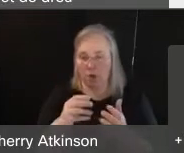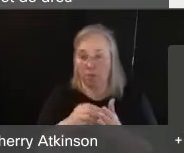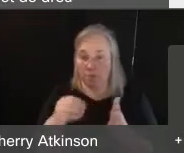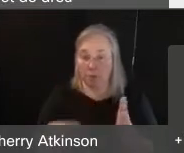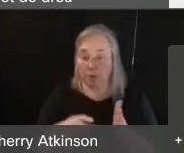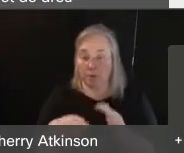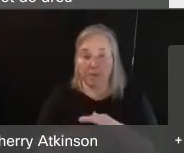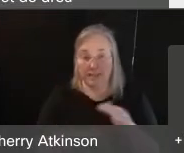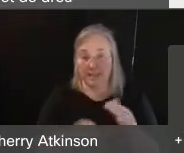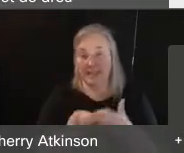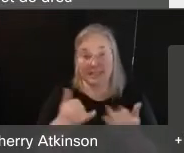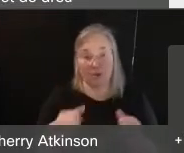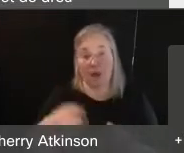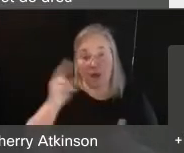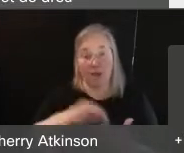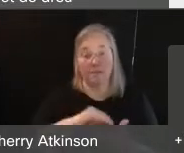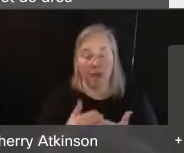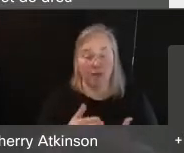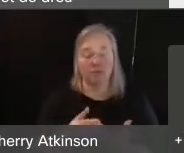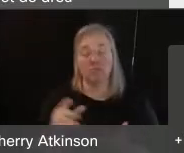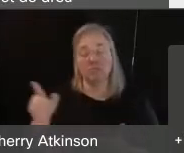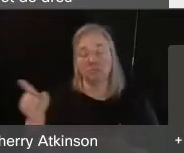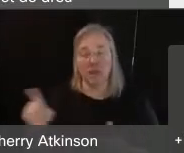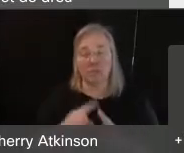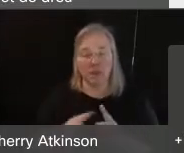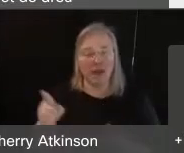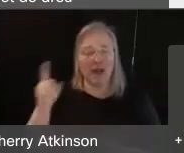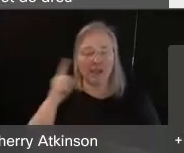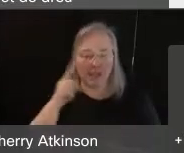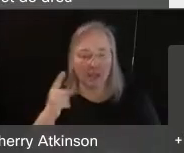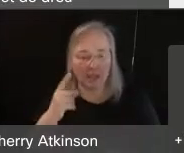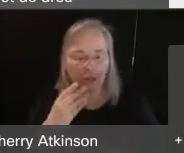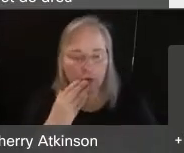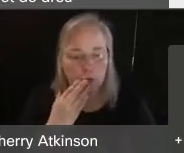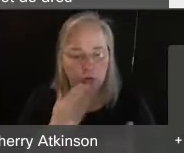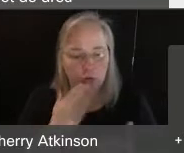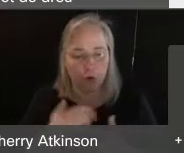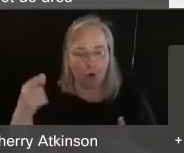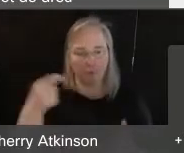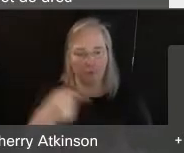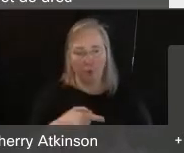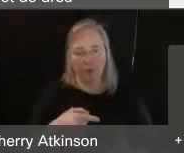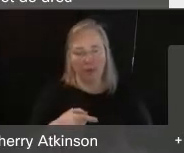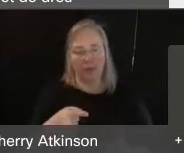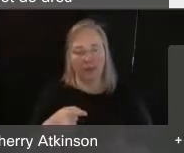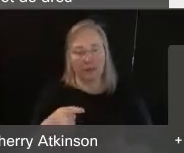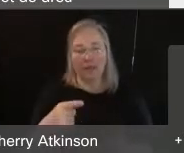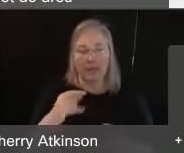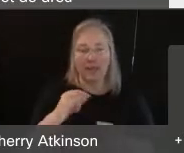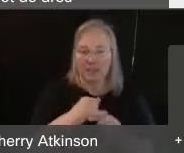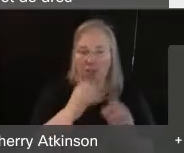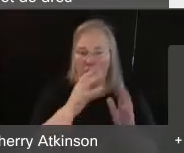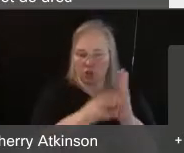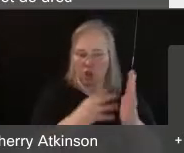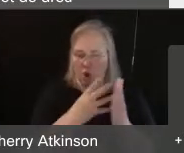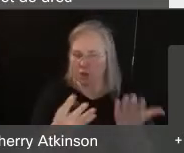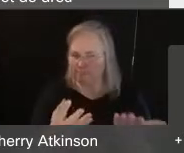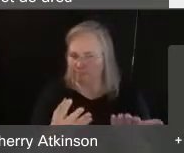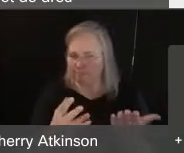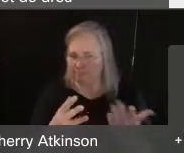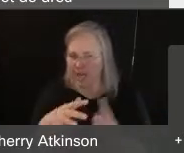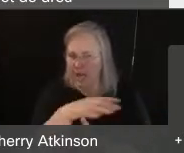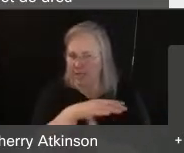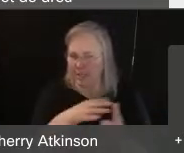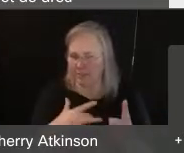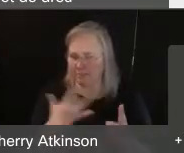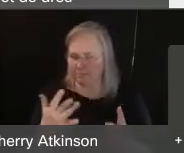point. I mean, it does lack context, right? It's just a chart in there. It shows, and if to a reader looking at it and go, okay, well, I'm looking at